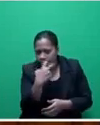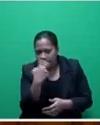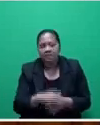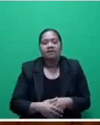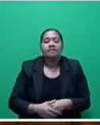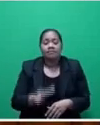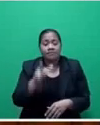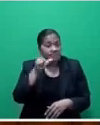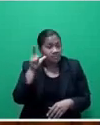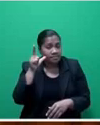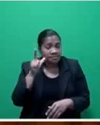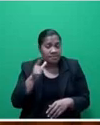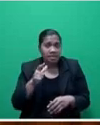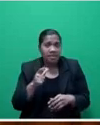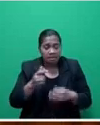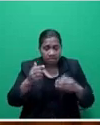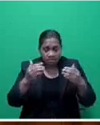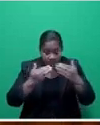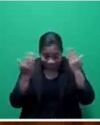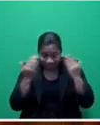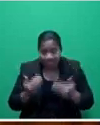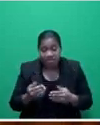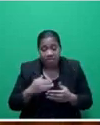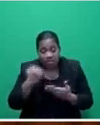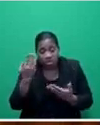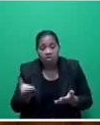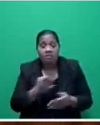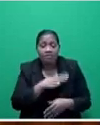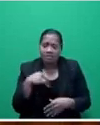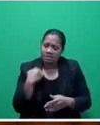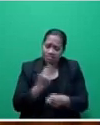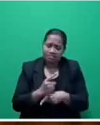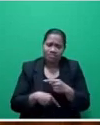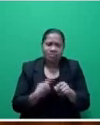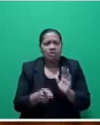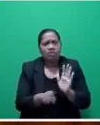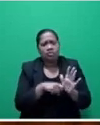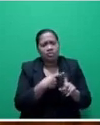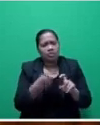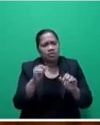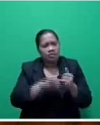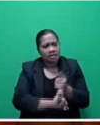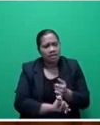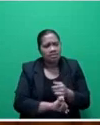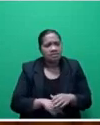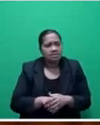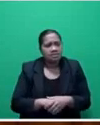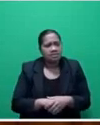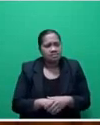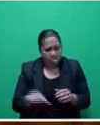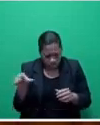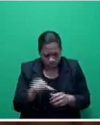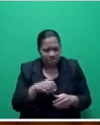yesterday, Mr. Speaker, the Honourable Minister spoke at length about RKS. That should have come in a ministerial statement instead of